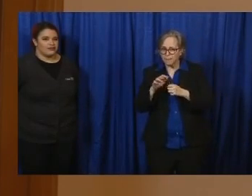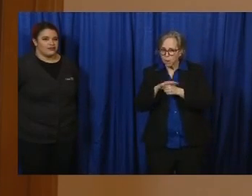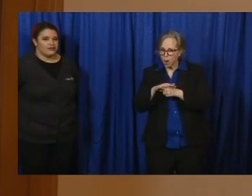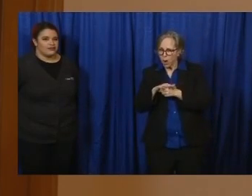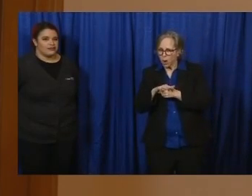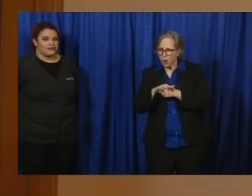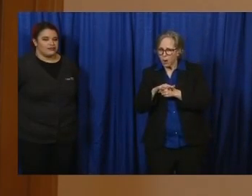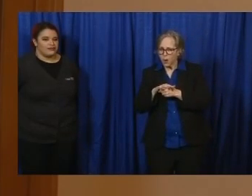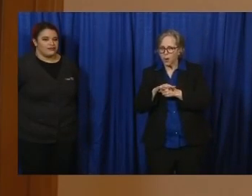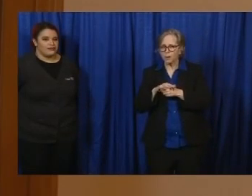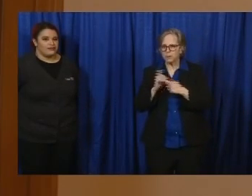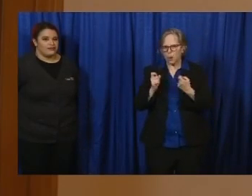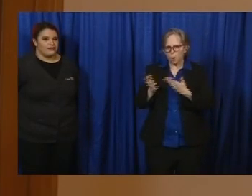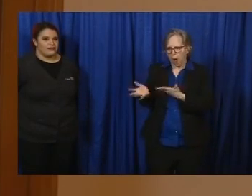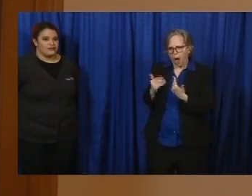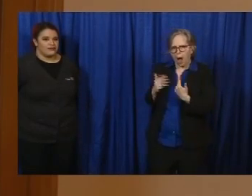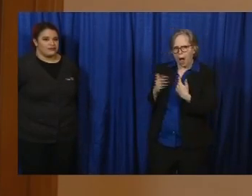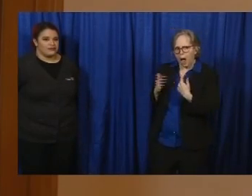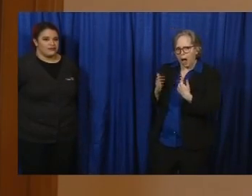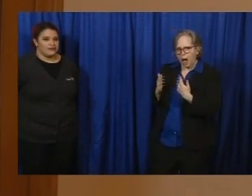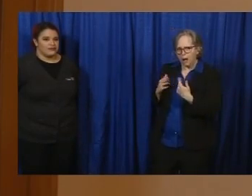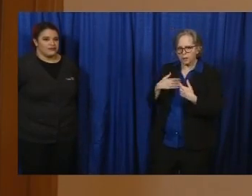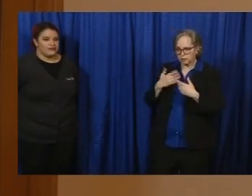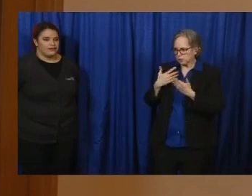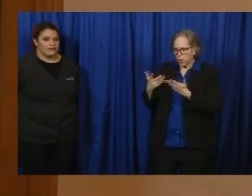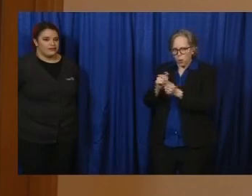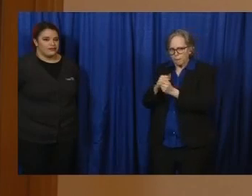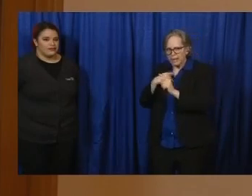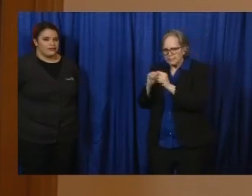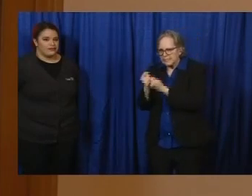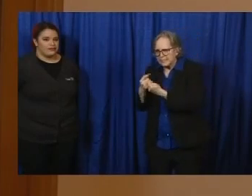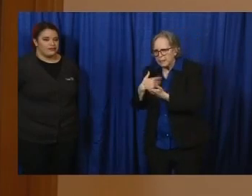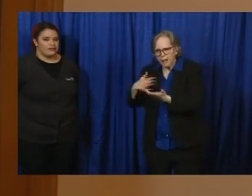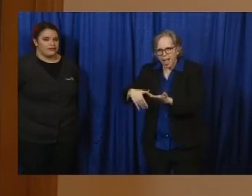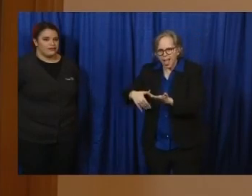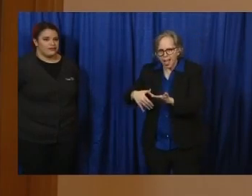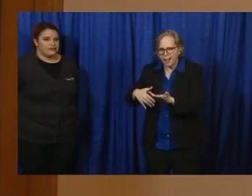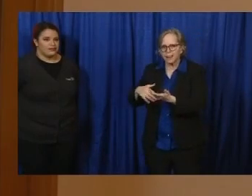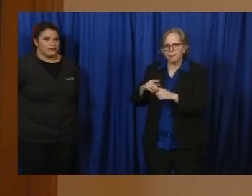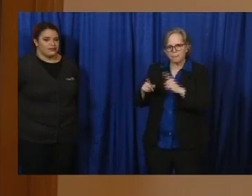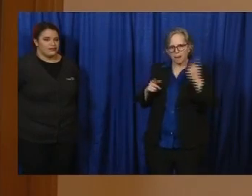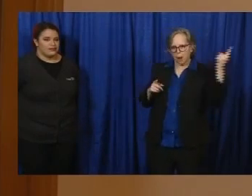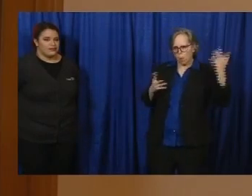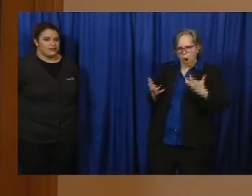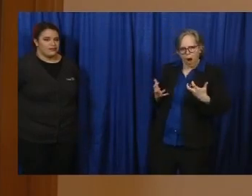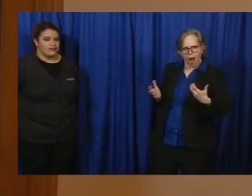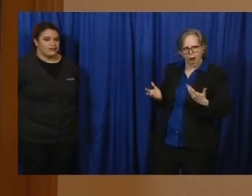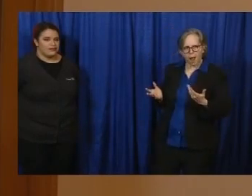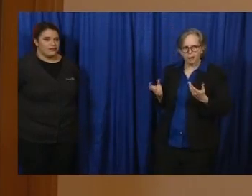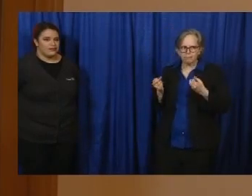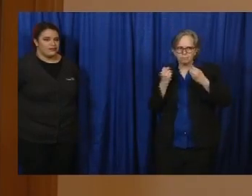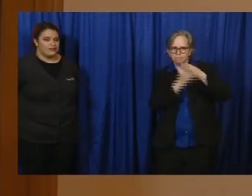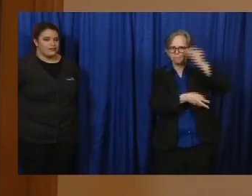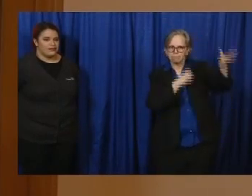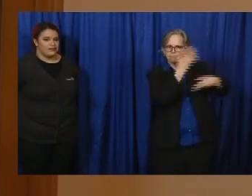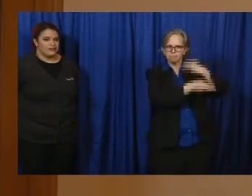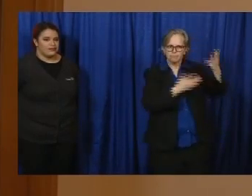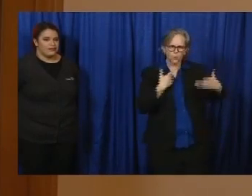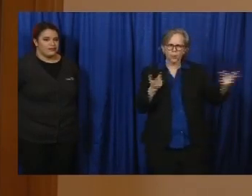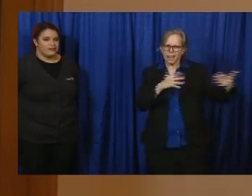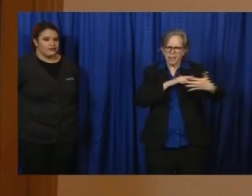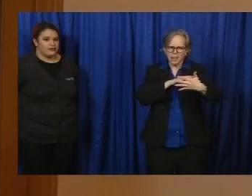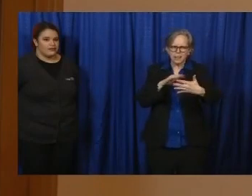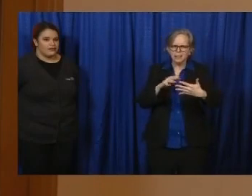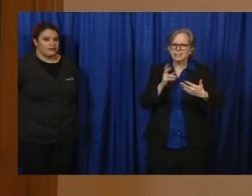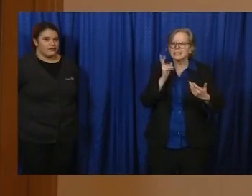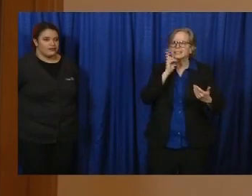talked to my team yet to understand more about it, but my understanding is that something in the modeling is looking sort of at what a peak capacity